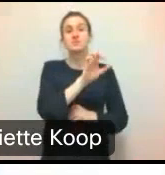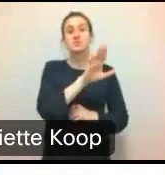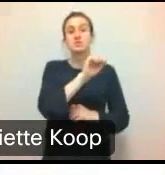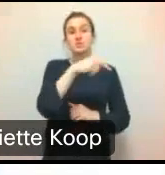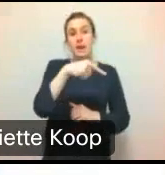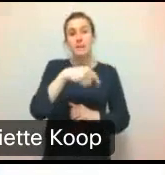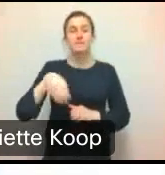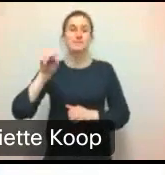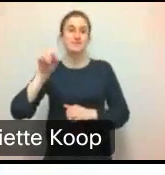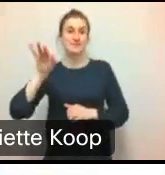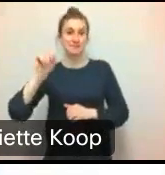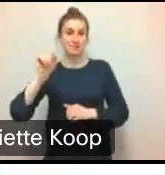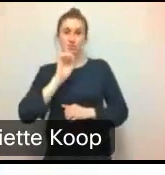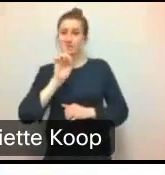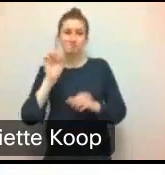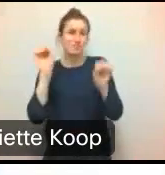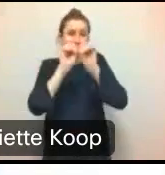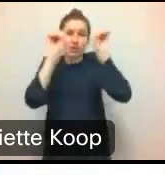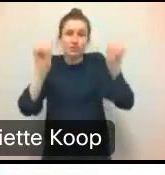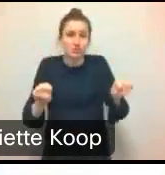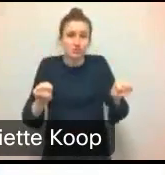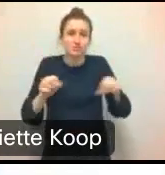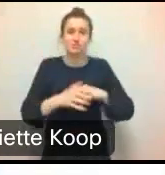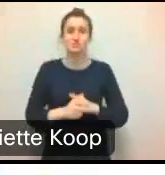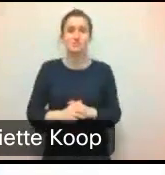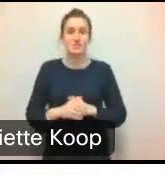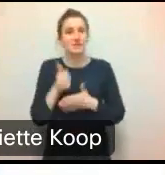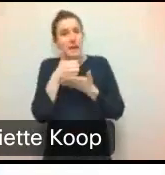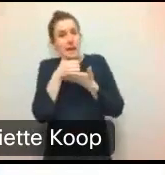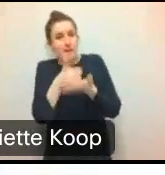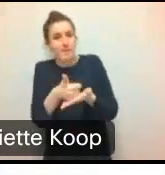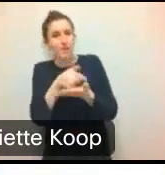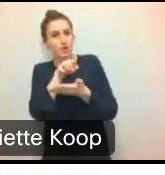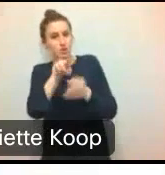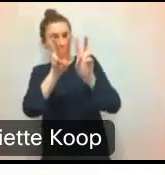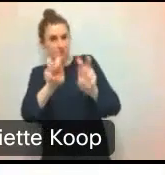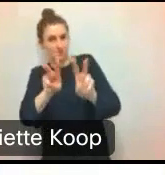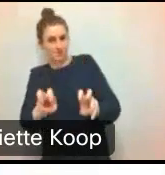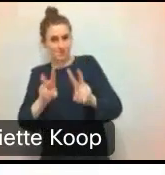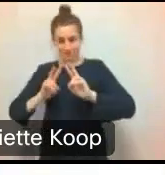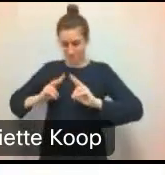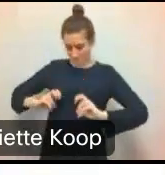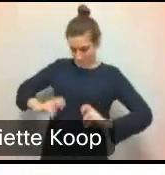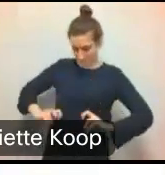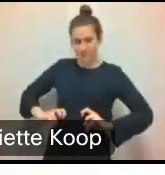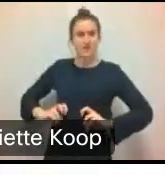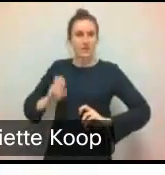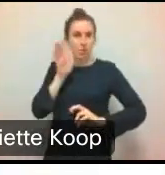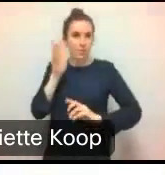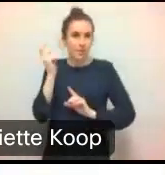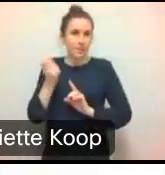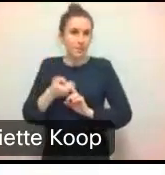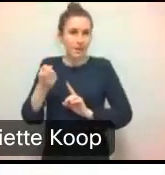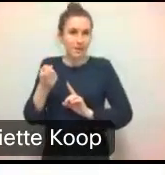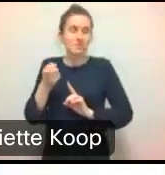act as structures. So they're just guides to help your evaluation. And then it becomes kind of second nature after a while, but it takes time. It's a